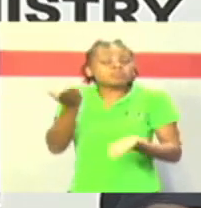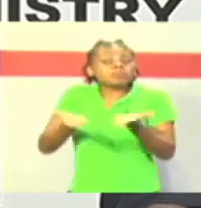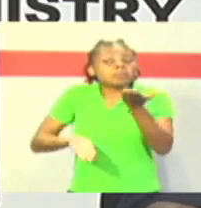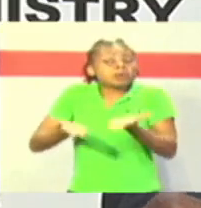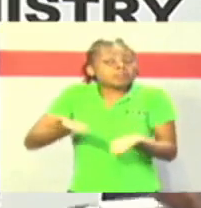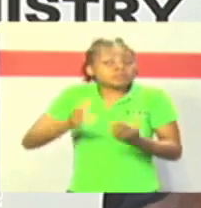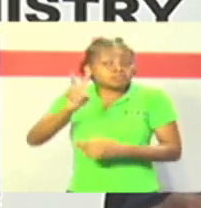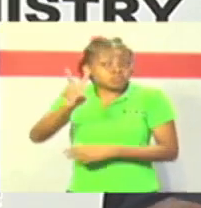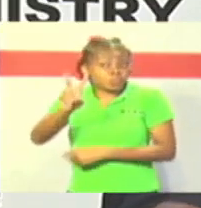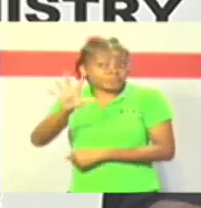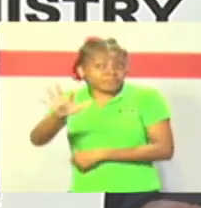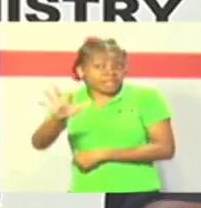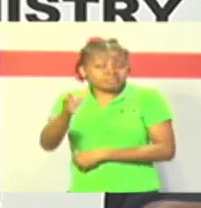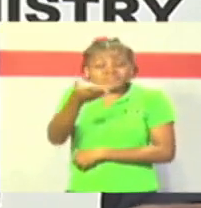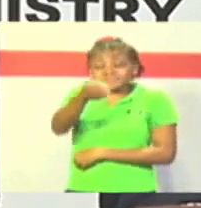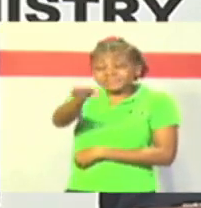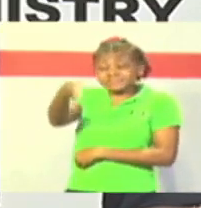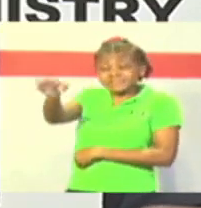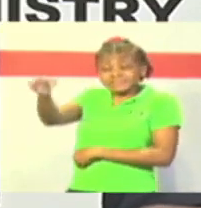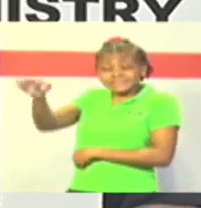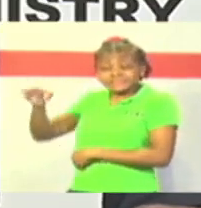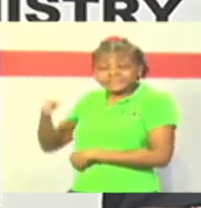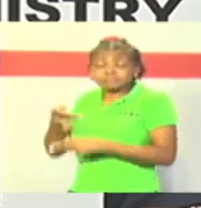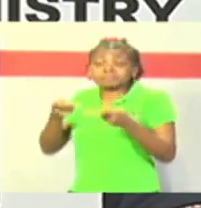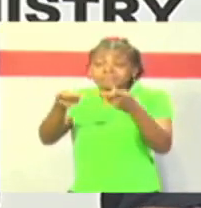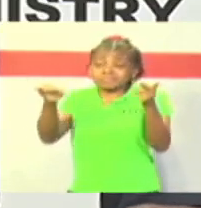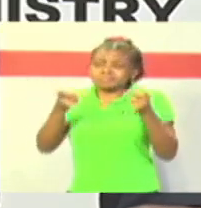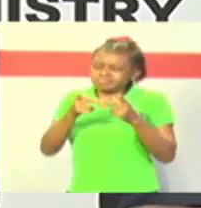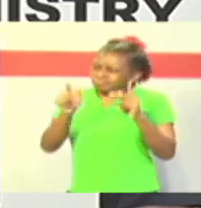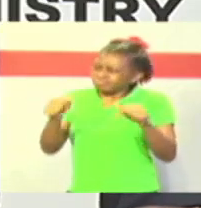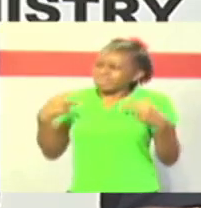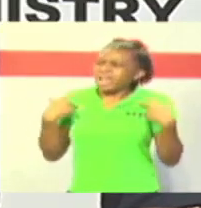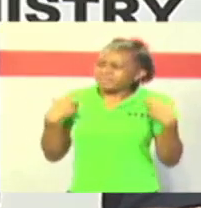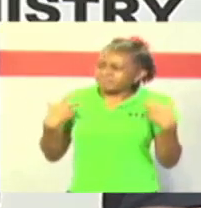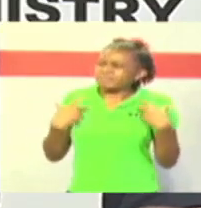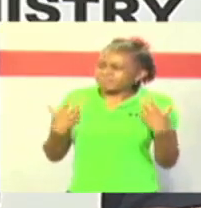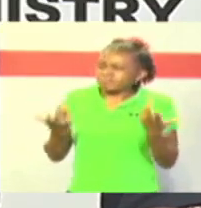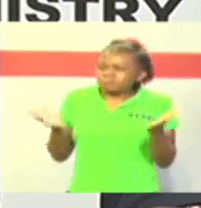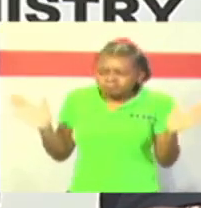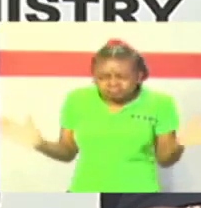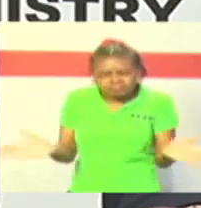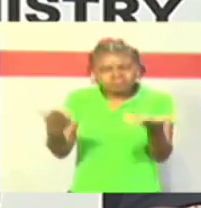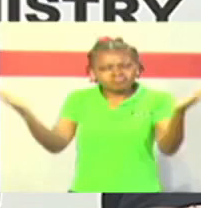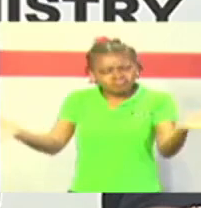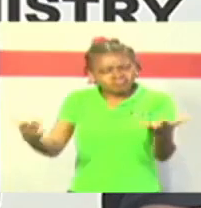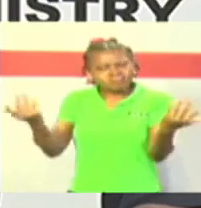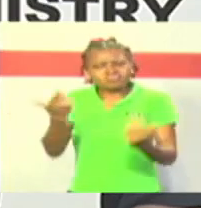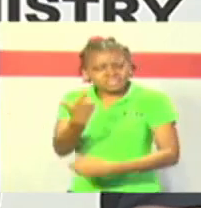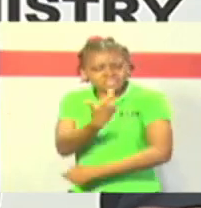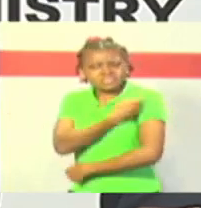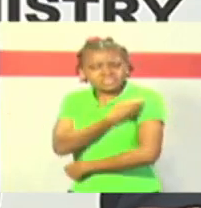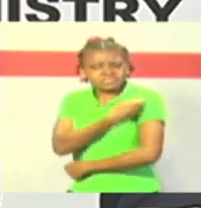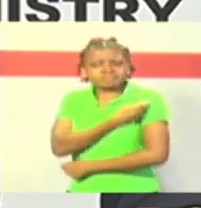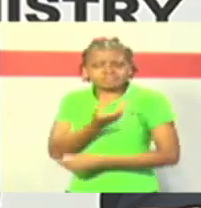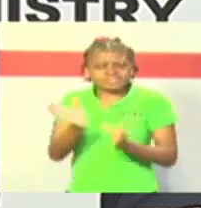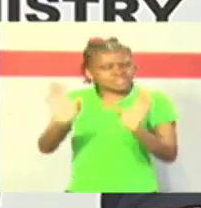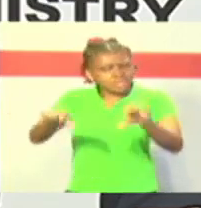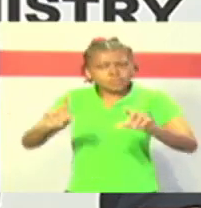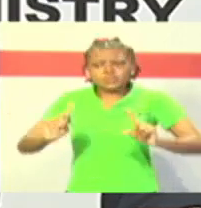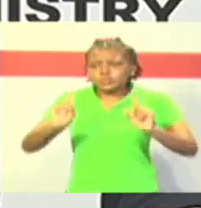25 vaccination drives over the last 2 months or so. The other highlights in terms of